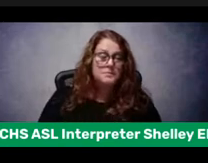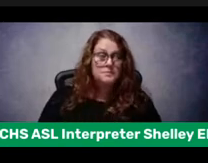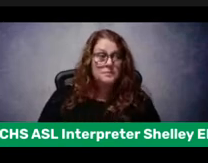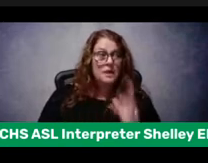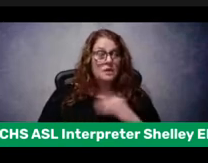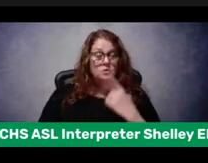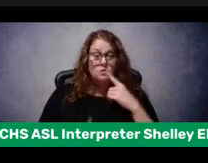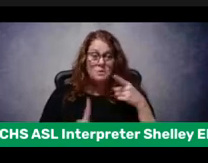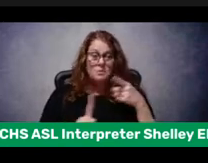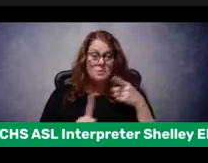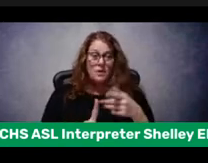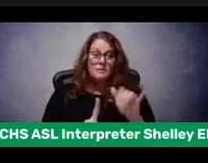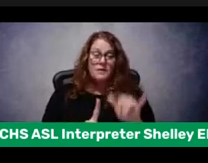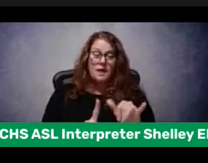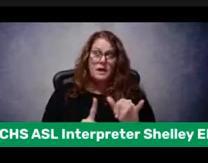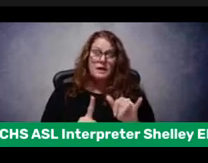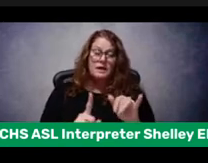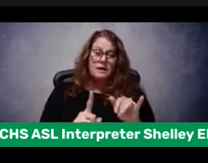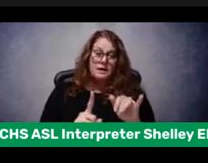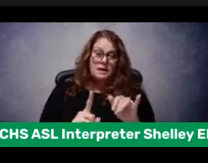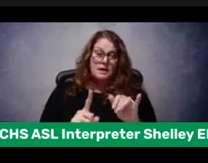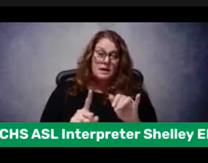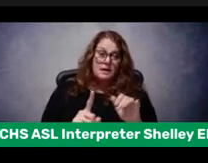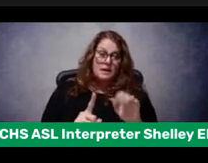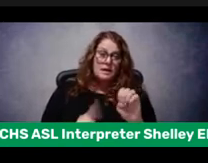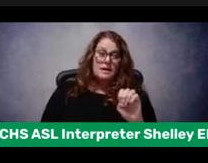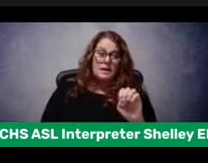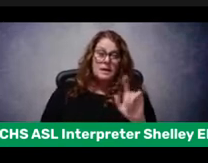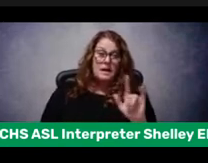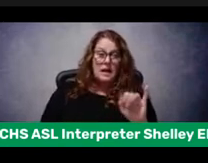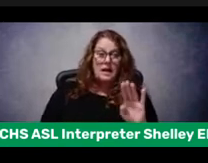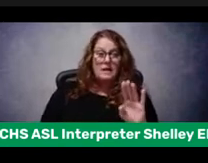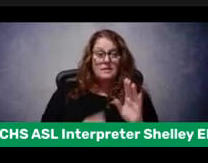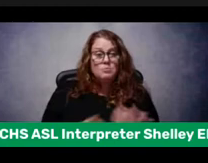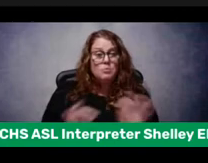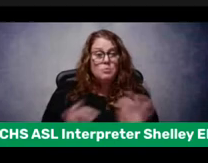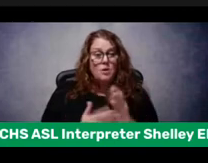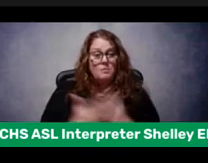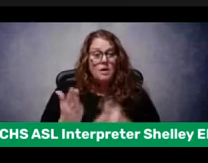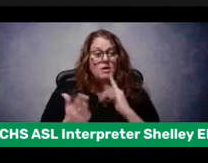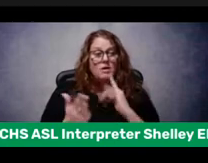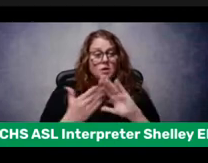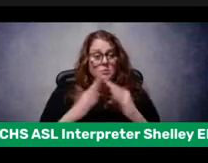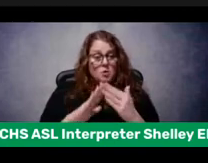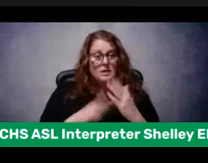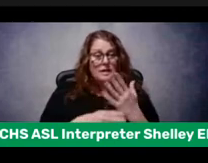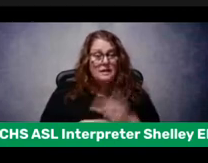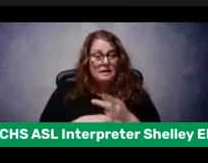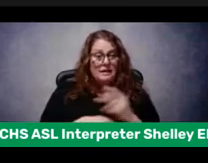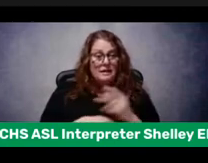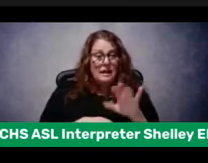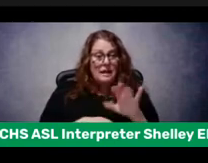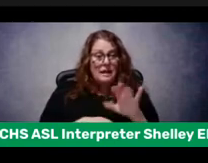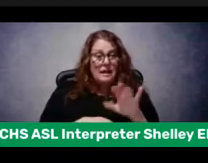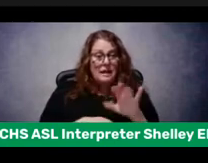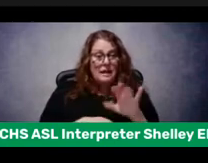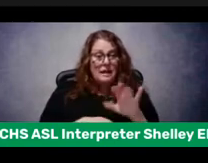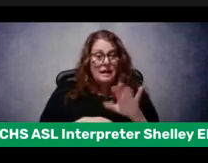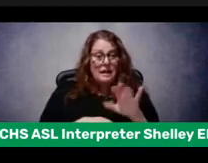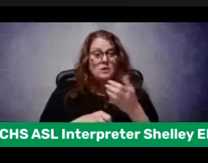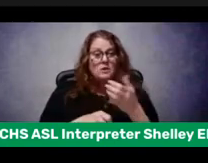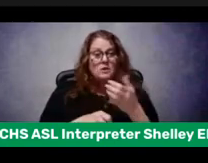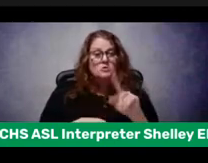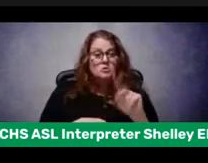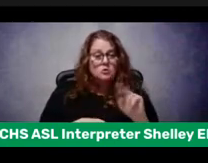that I think that element of community care for us is really important to avoid turnout and to avoid becoming enheartened